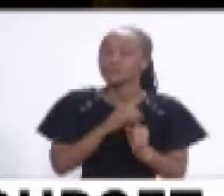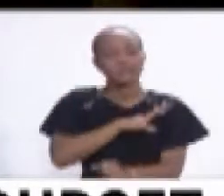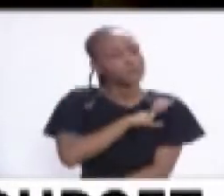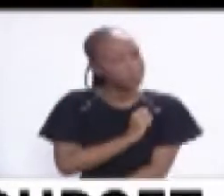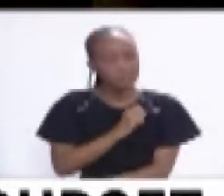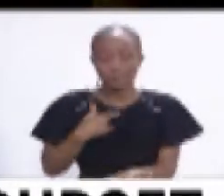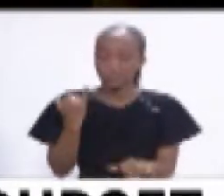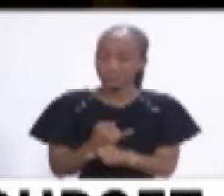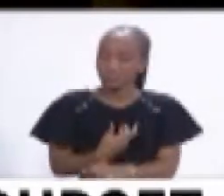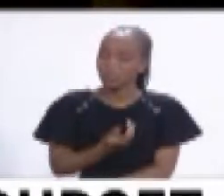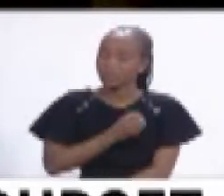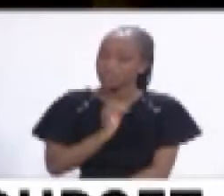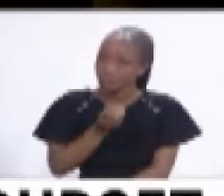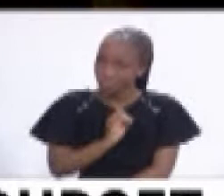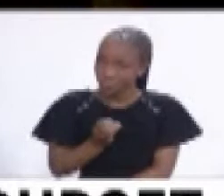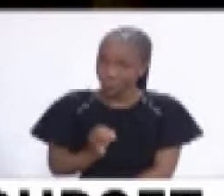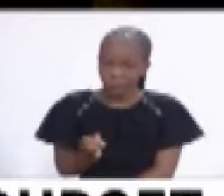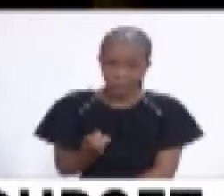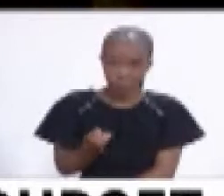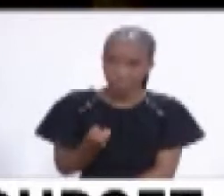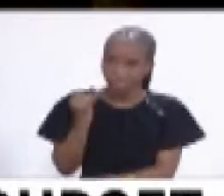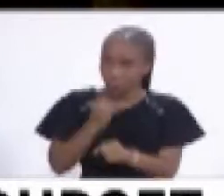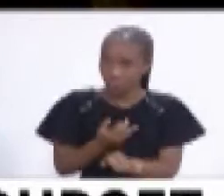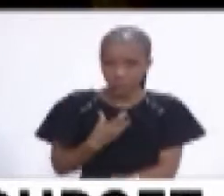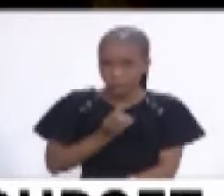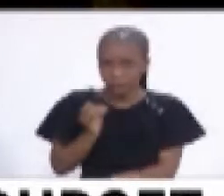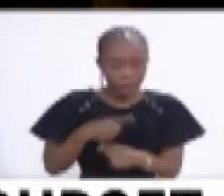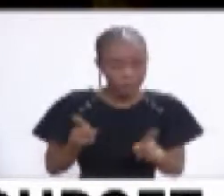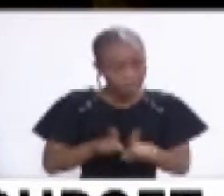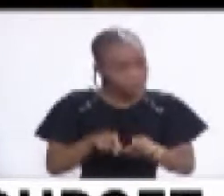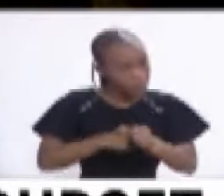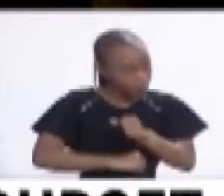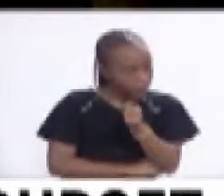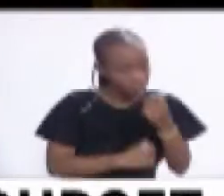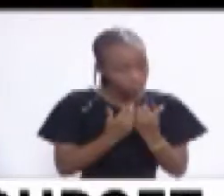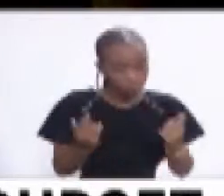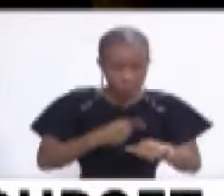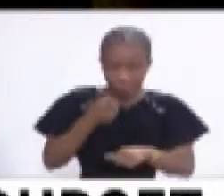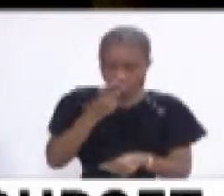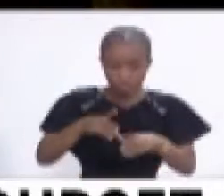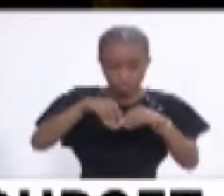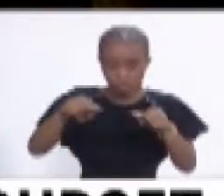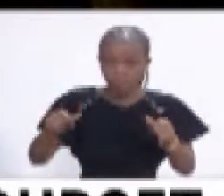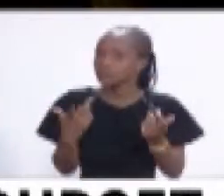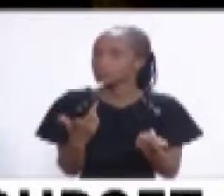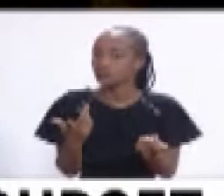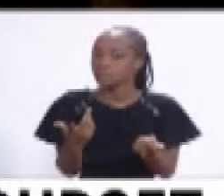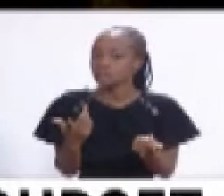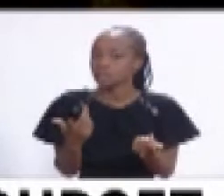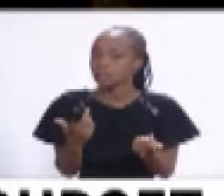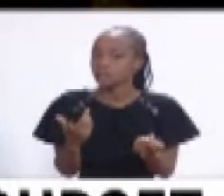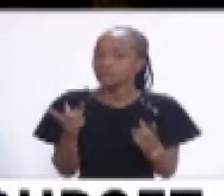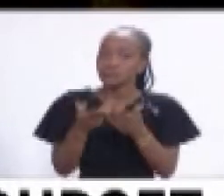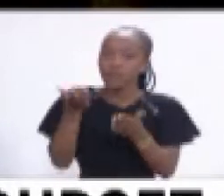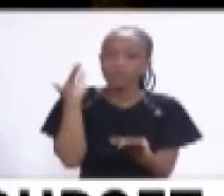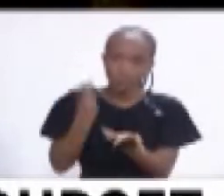hata hakuna. Kazi hakuna na unasomesha watoto. Ukiangalia huku unga venye iko, unga venye